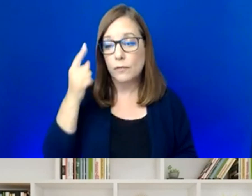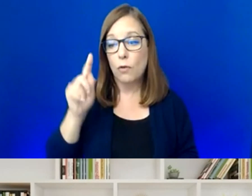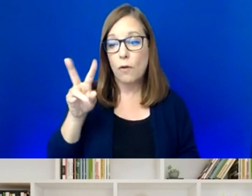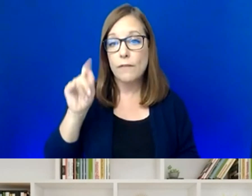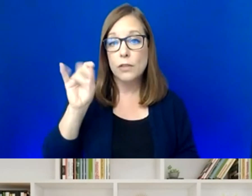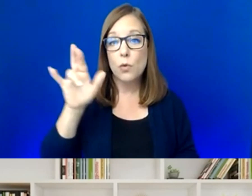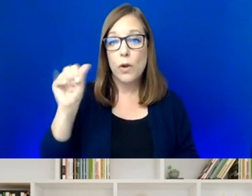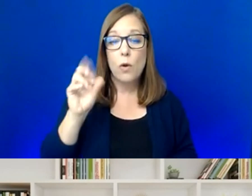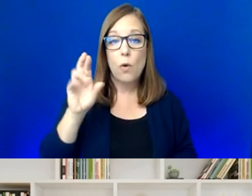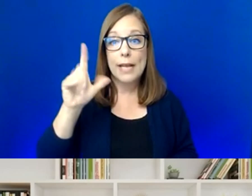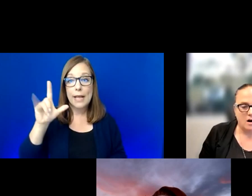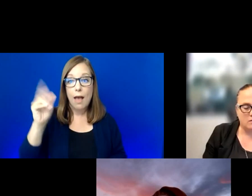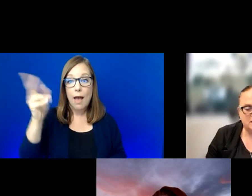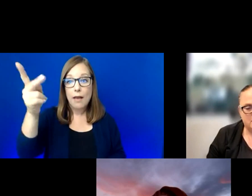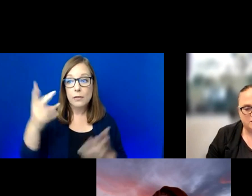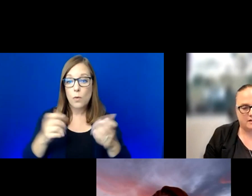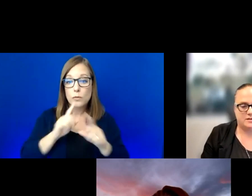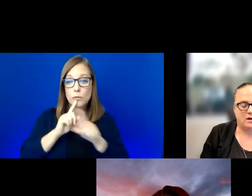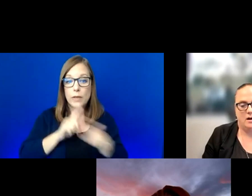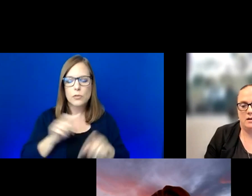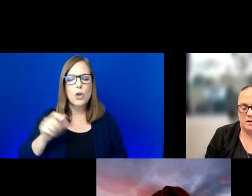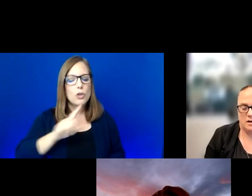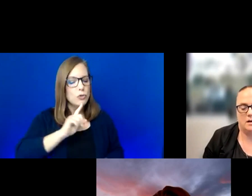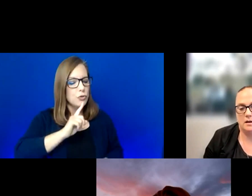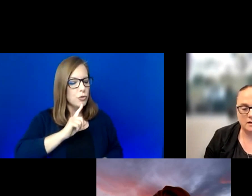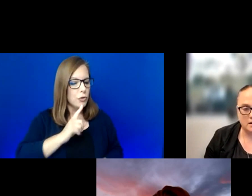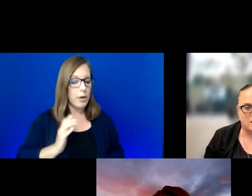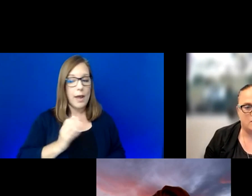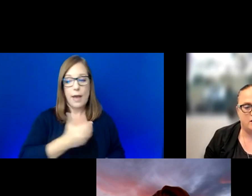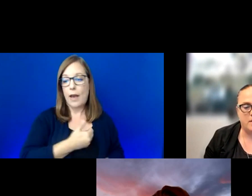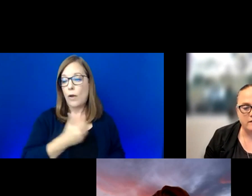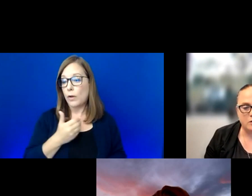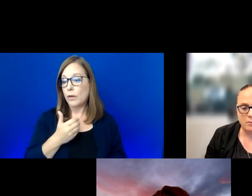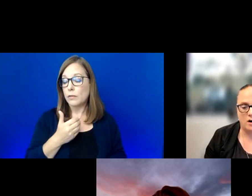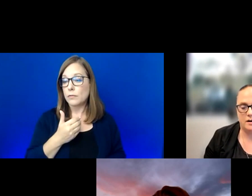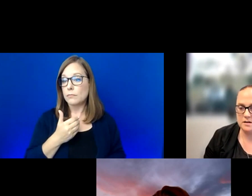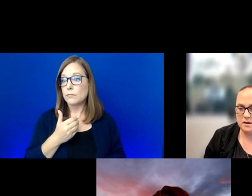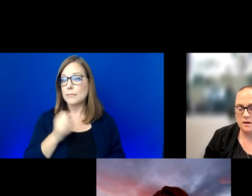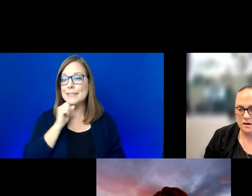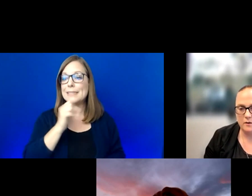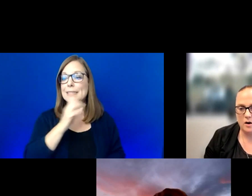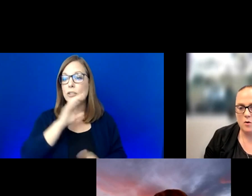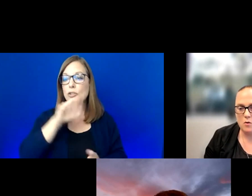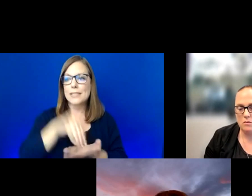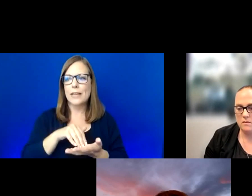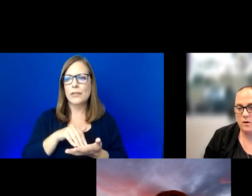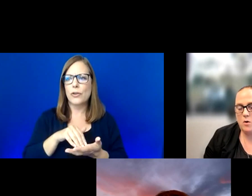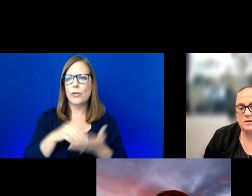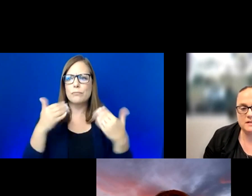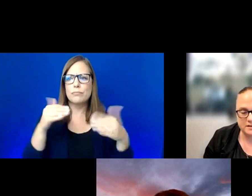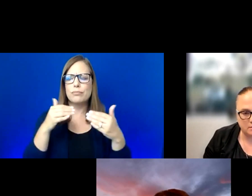Sure. So our senior centers are, they're a pivotal part of our